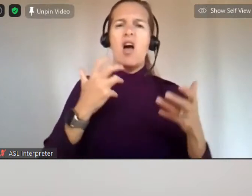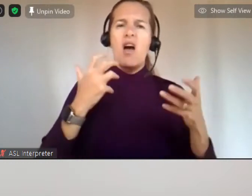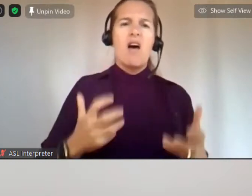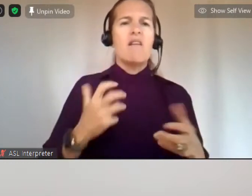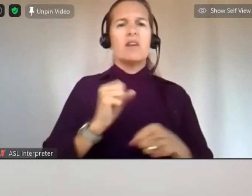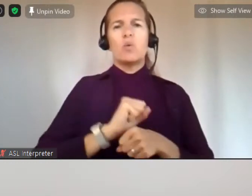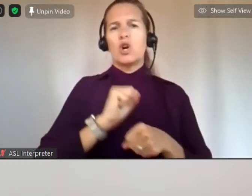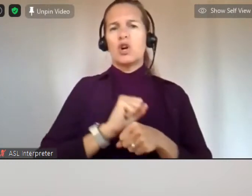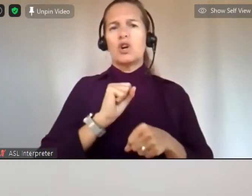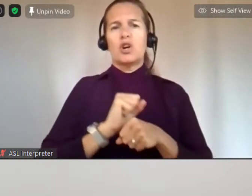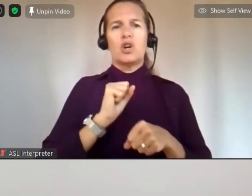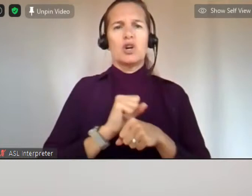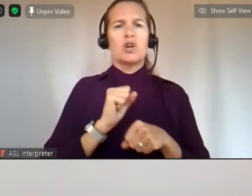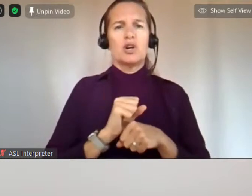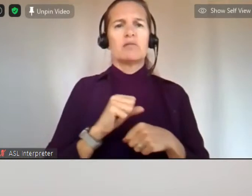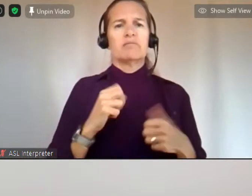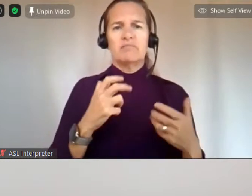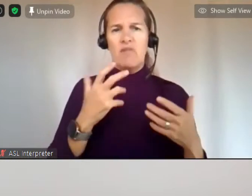play.